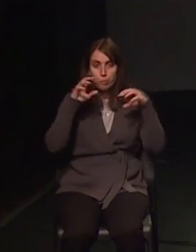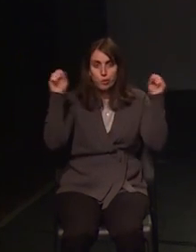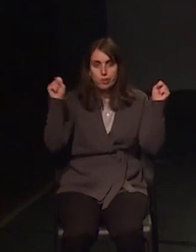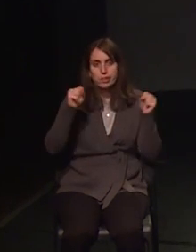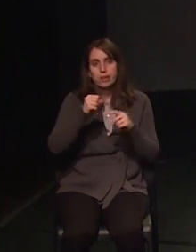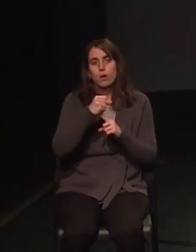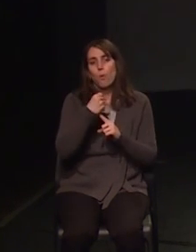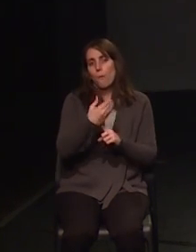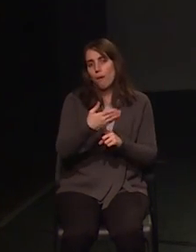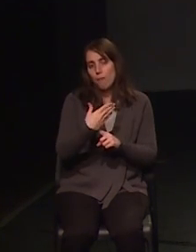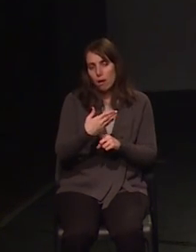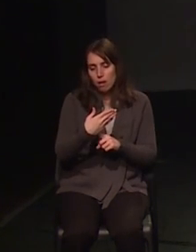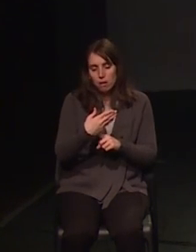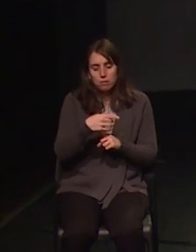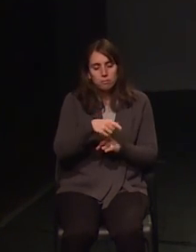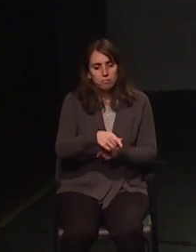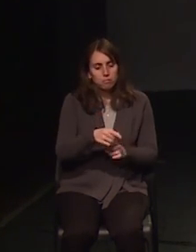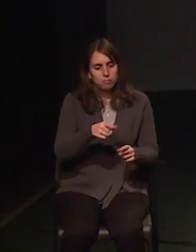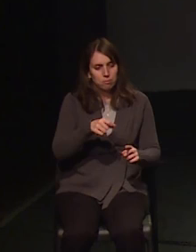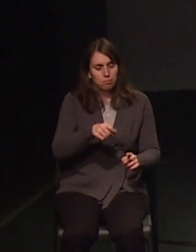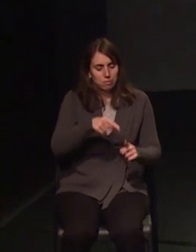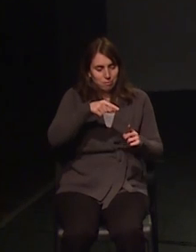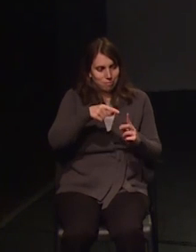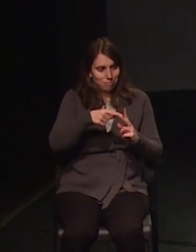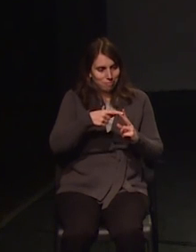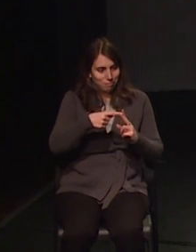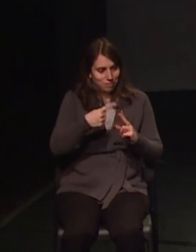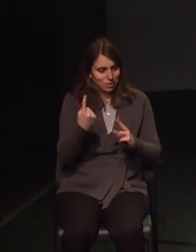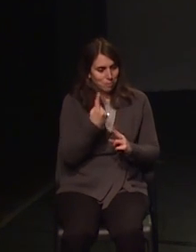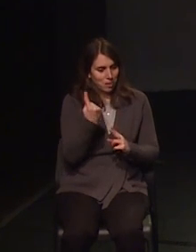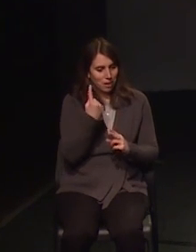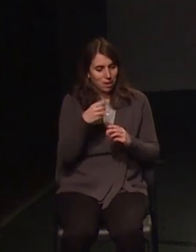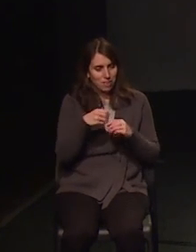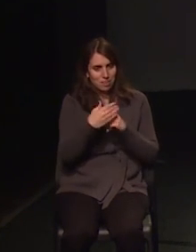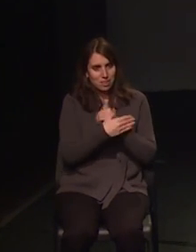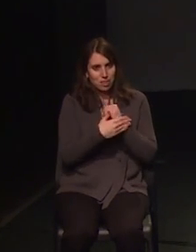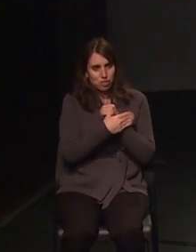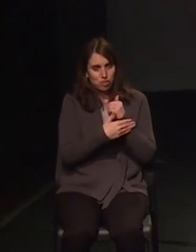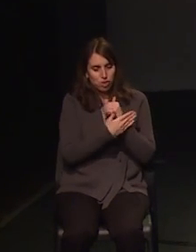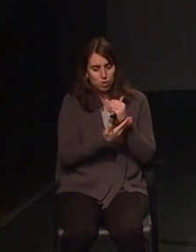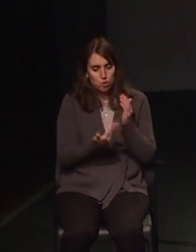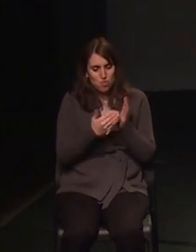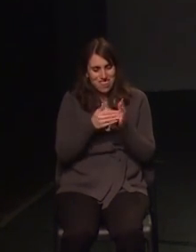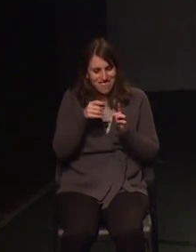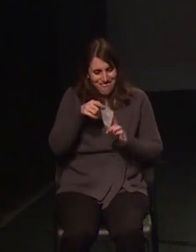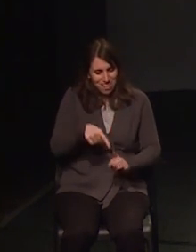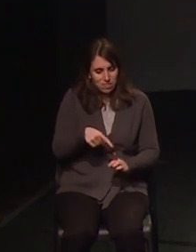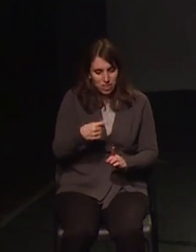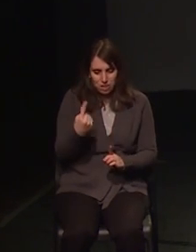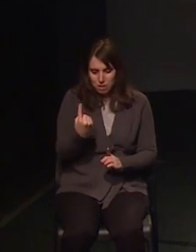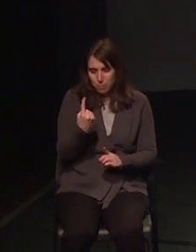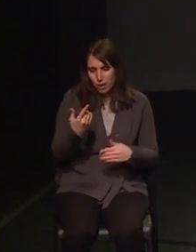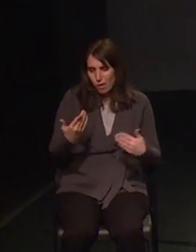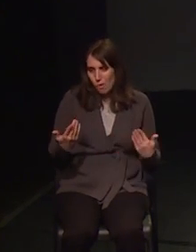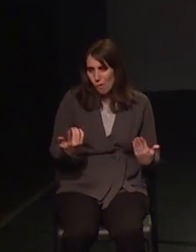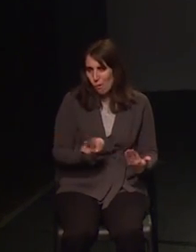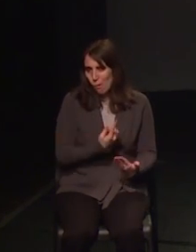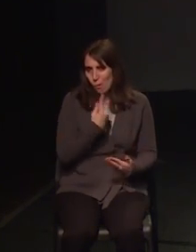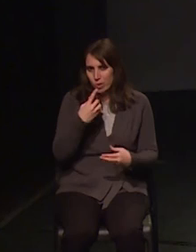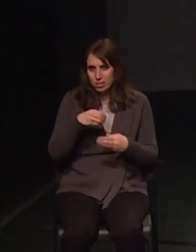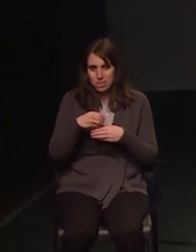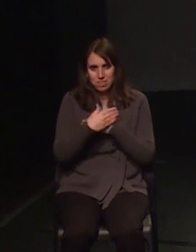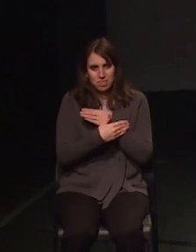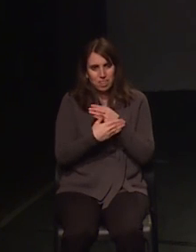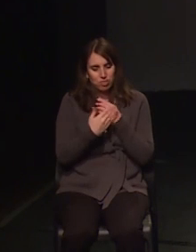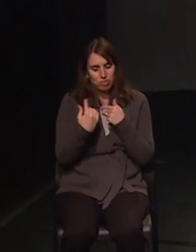off in this country that reactivated something that has been there forever, since the beginning of the country. I really do